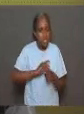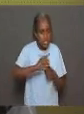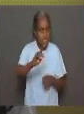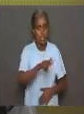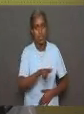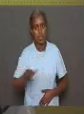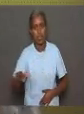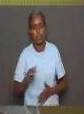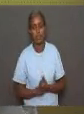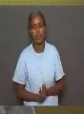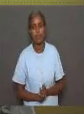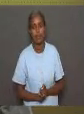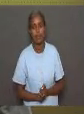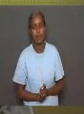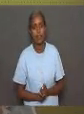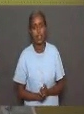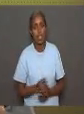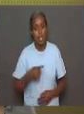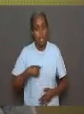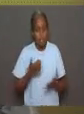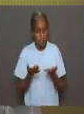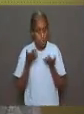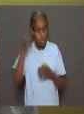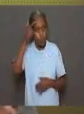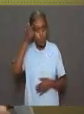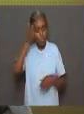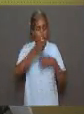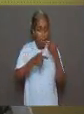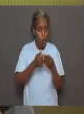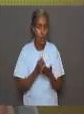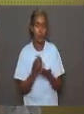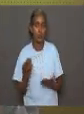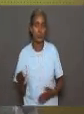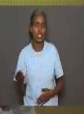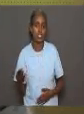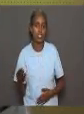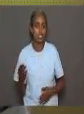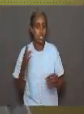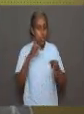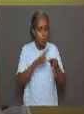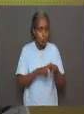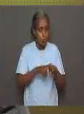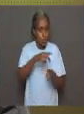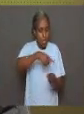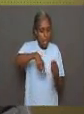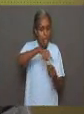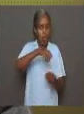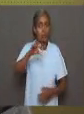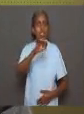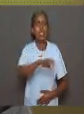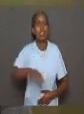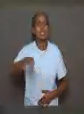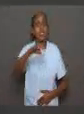line. I want you to think about objects put around a circle.